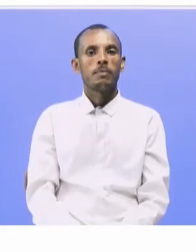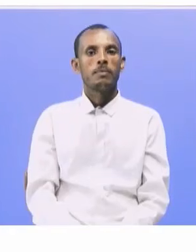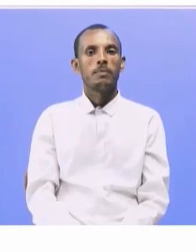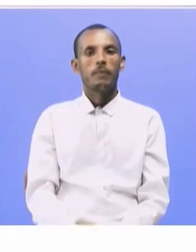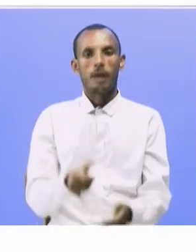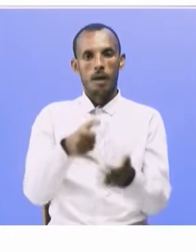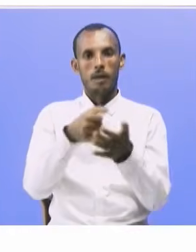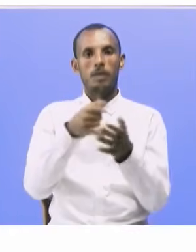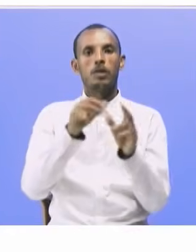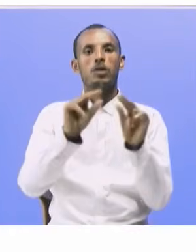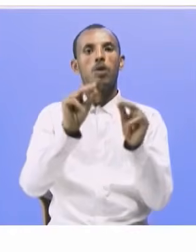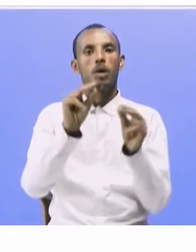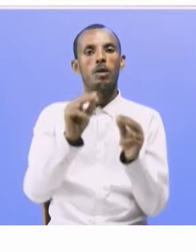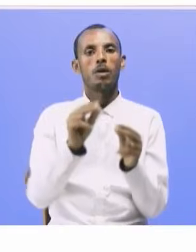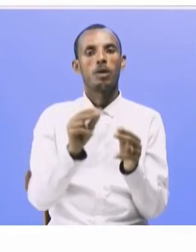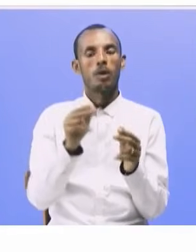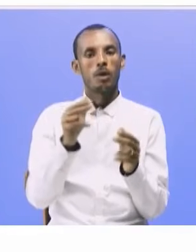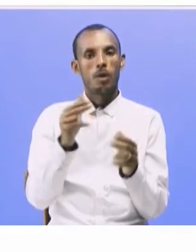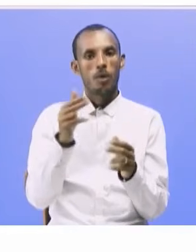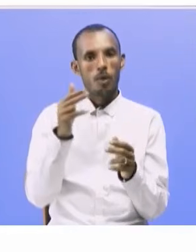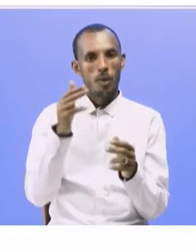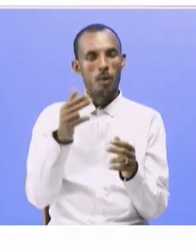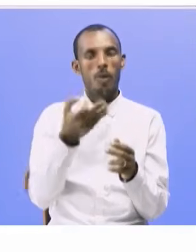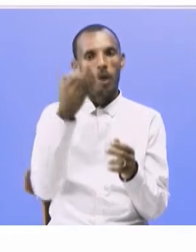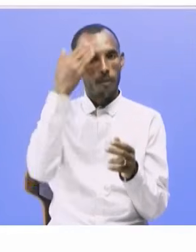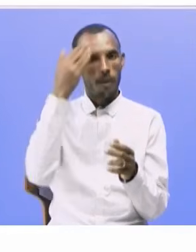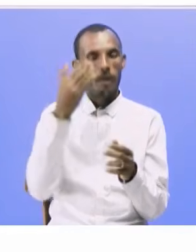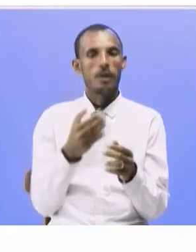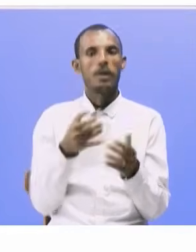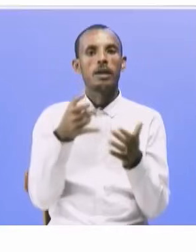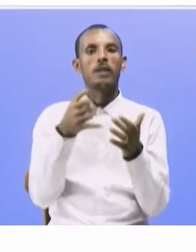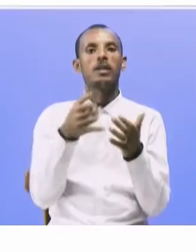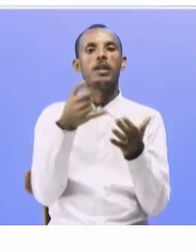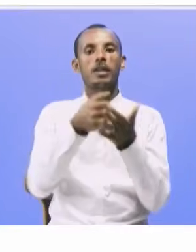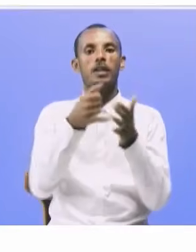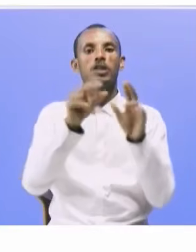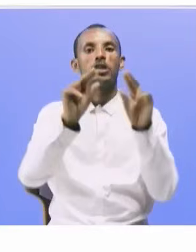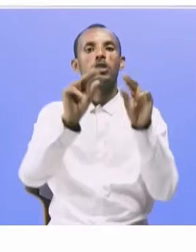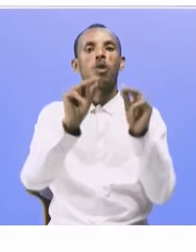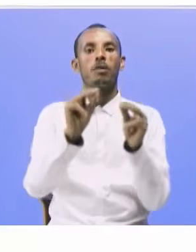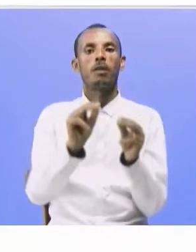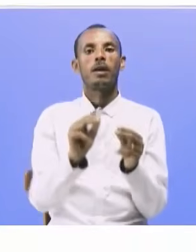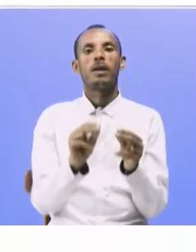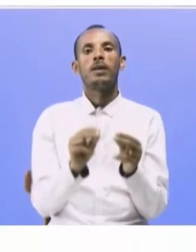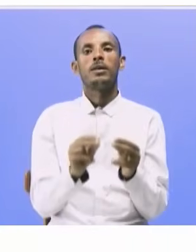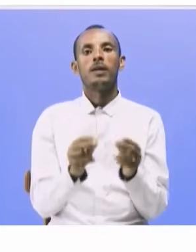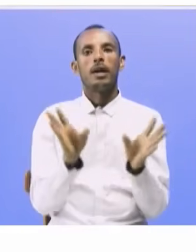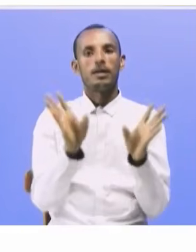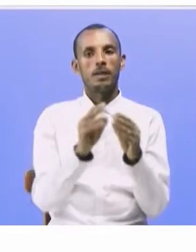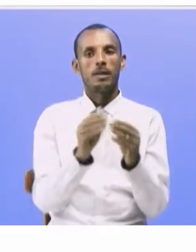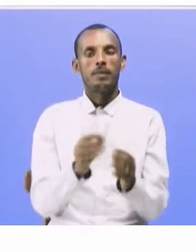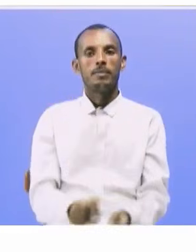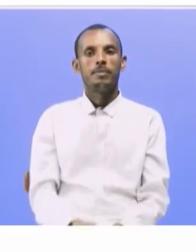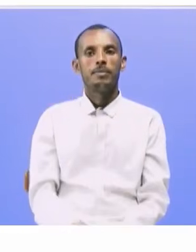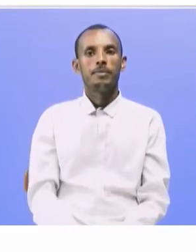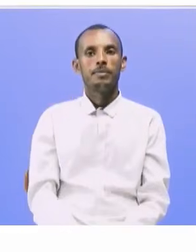It's not well defined. Therefore, it's not a set. Therefore,